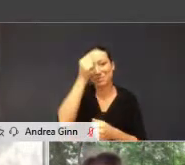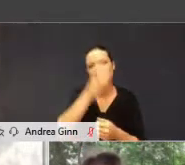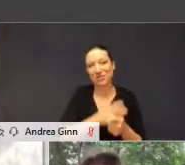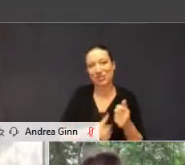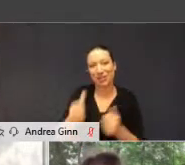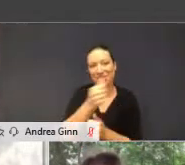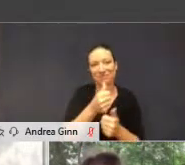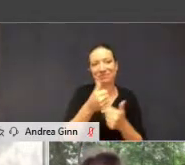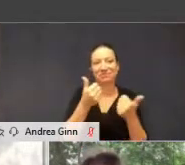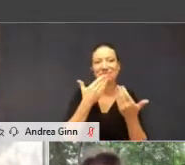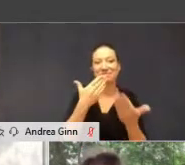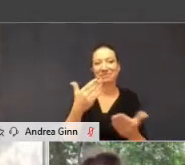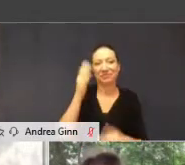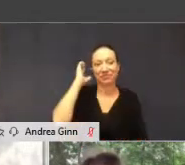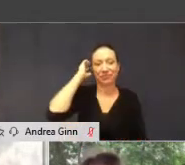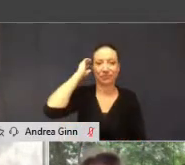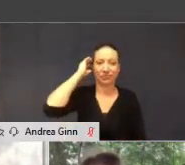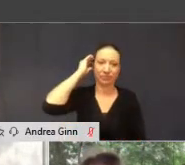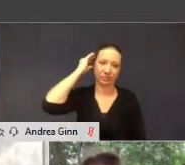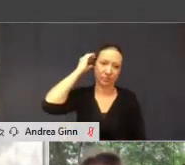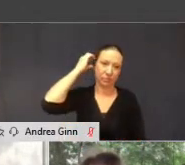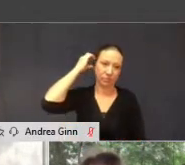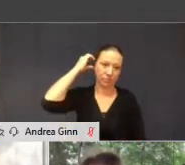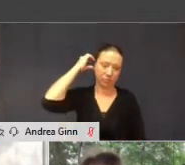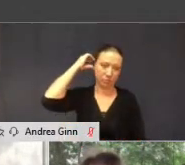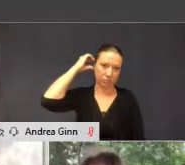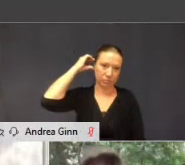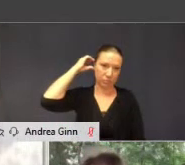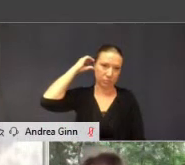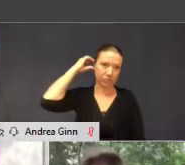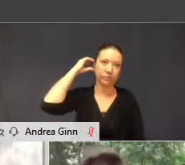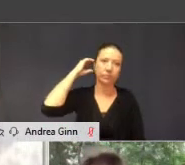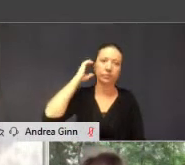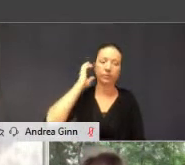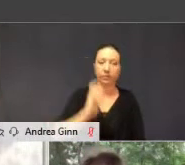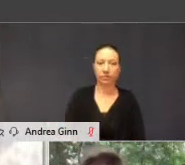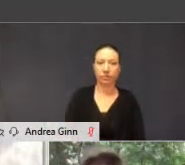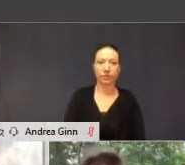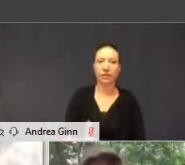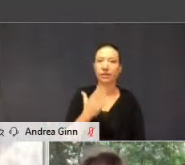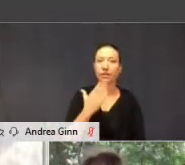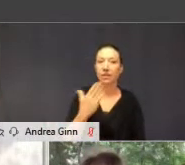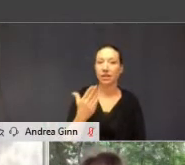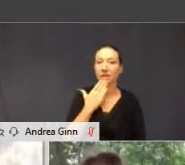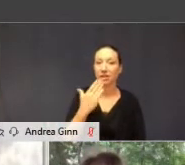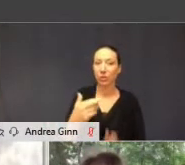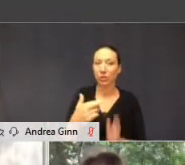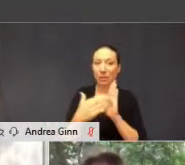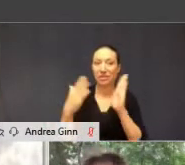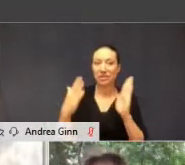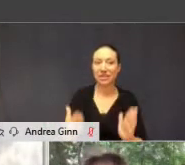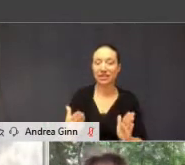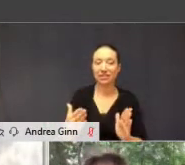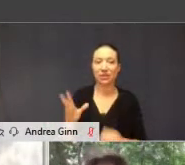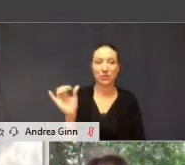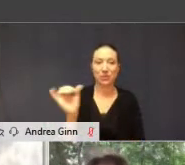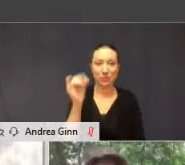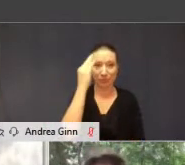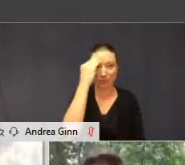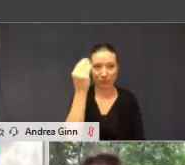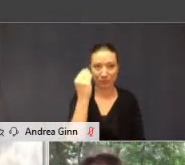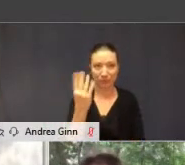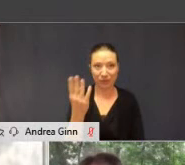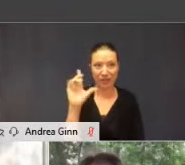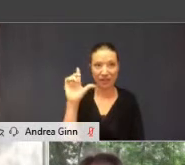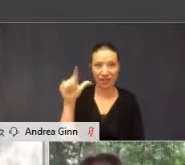you. Thank you, Representative. And while I'm thinking about it, we are also going to have a full presentation